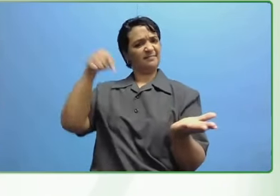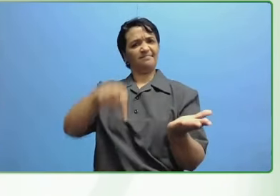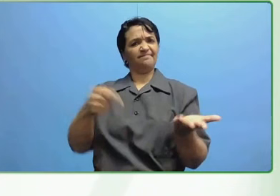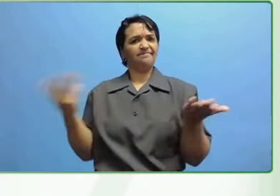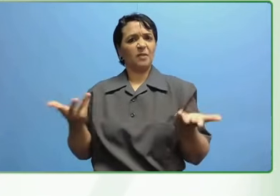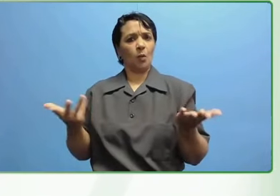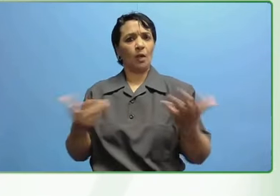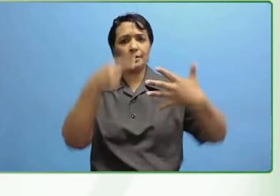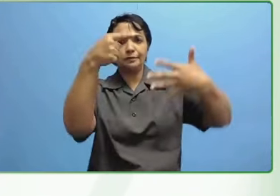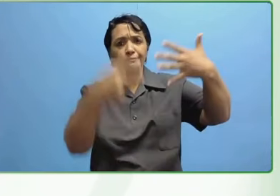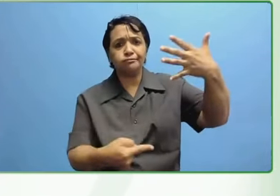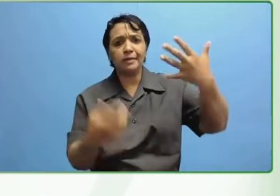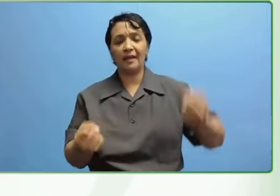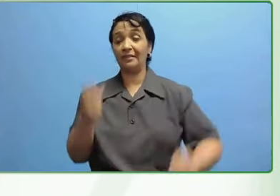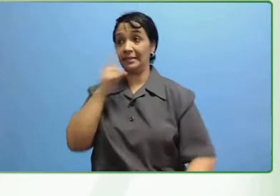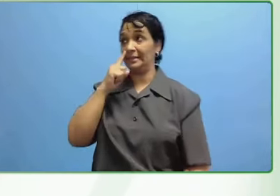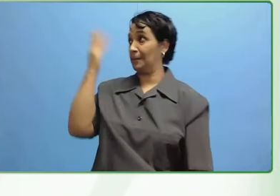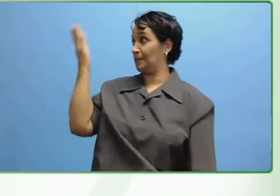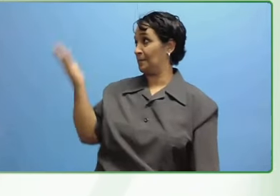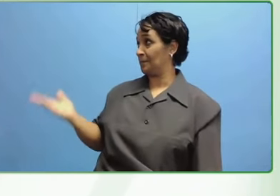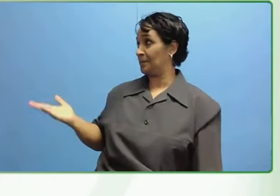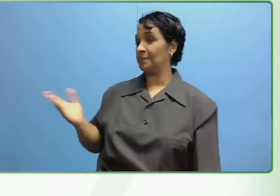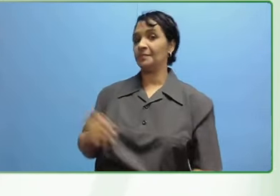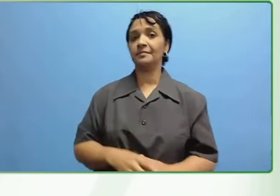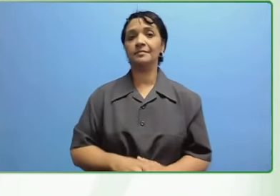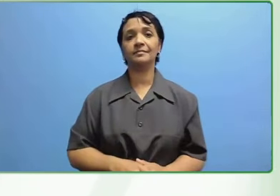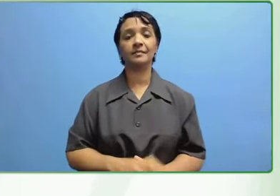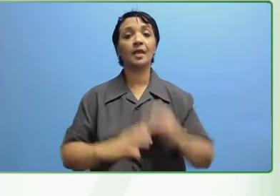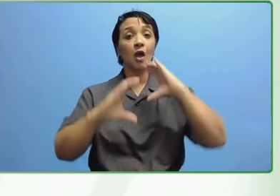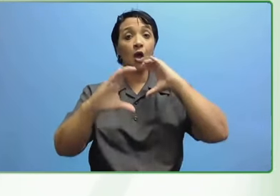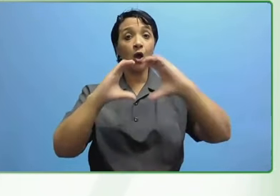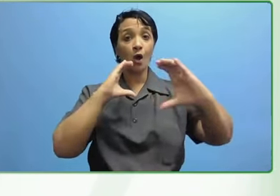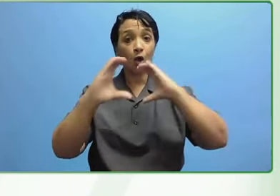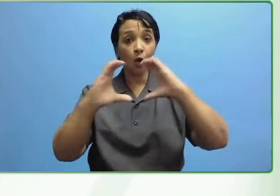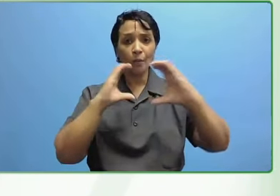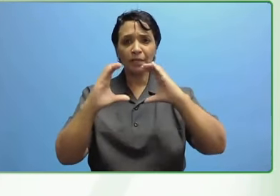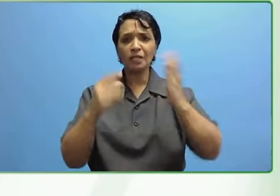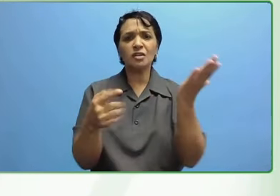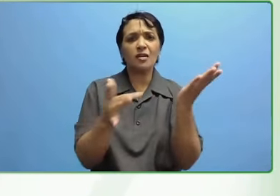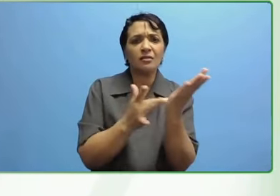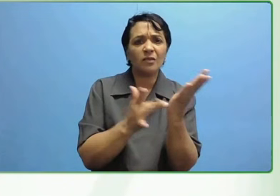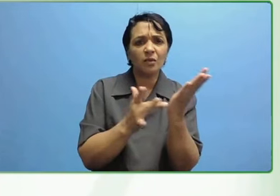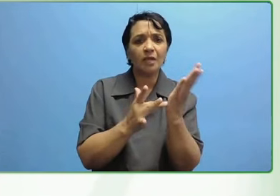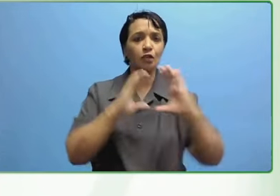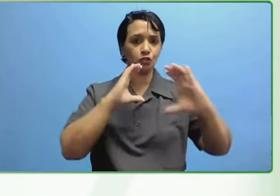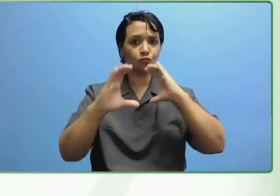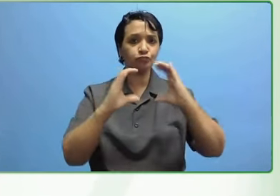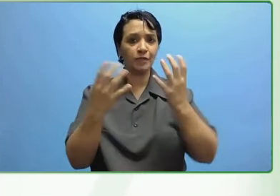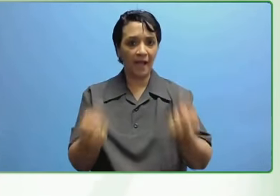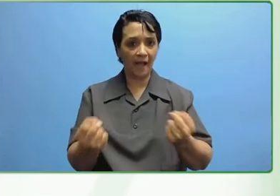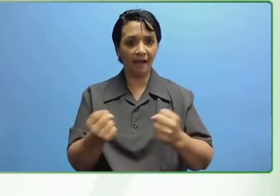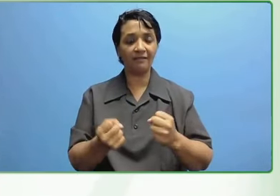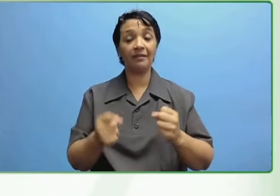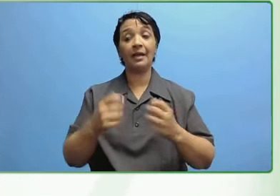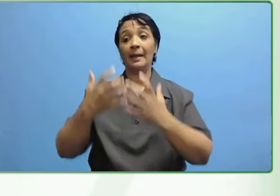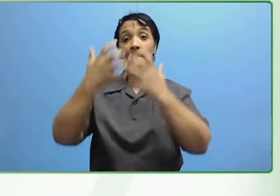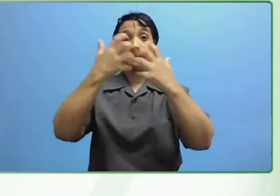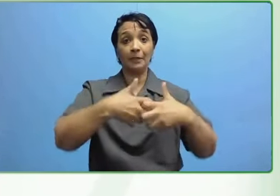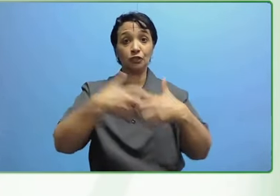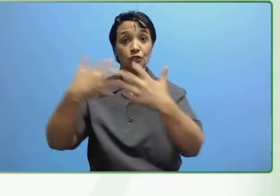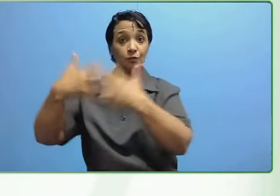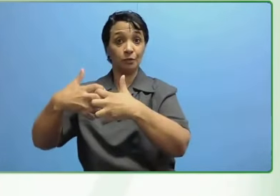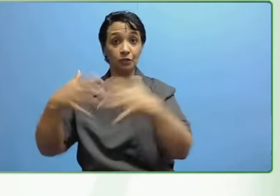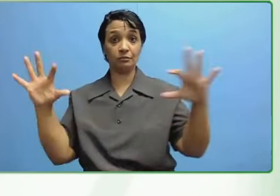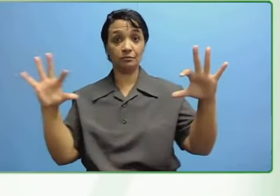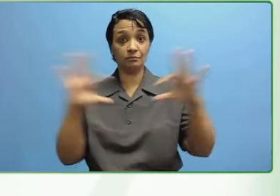contains? We have got electronic communication, so all kinds of telecommunication services, except machine to machines. This was carved out